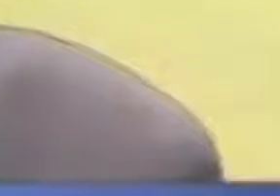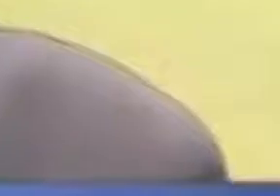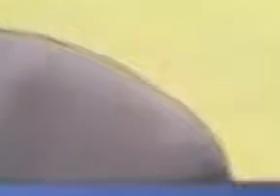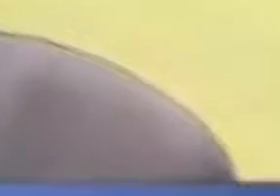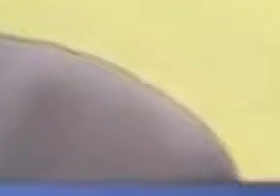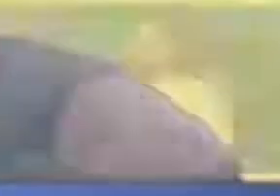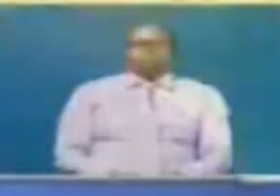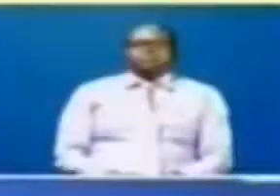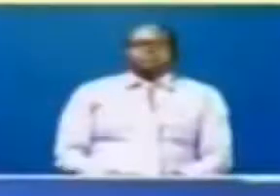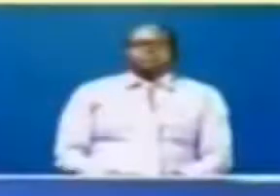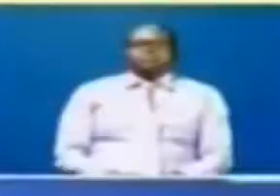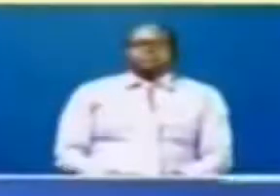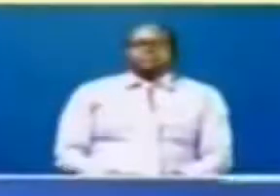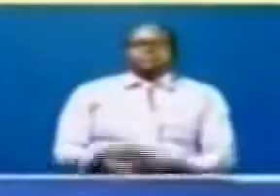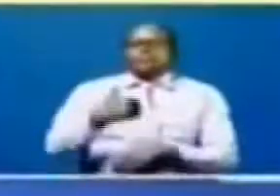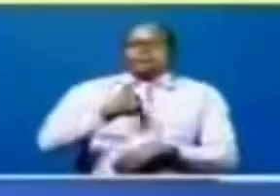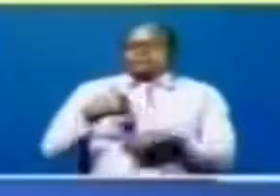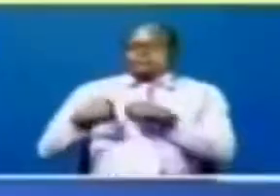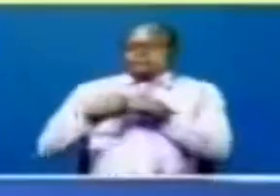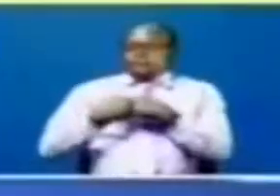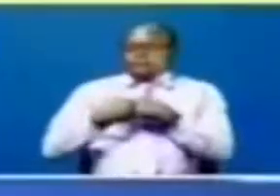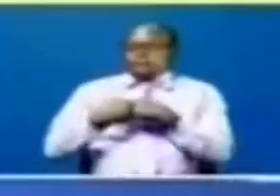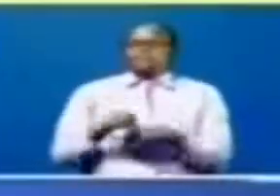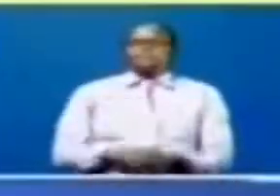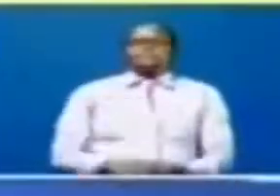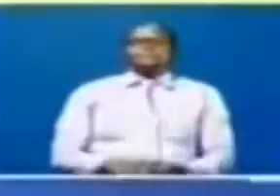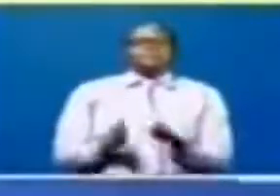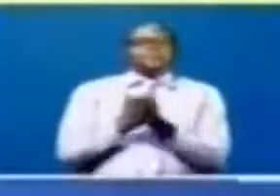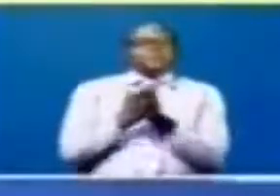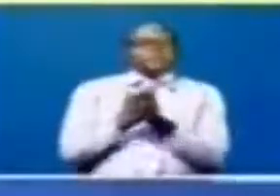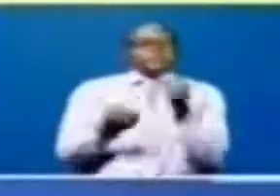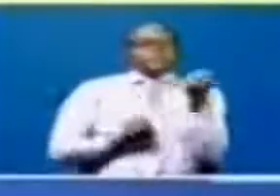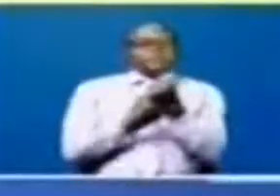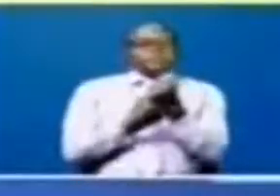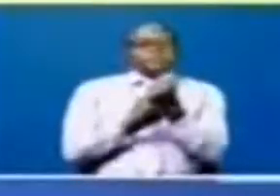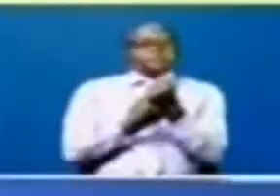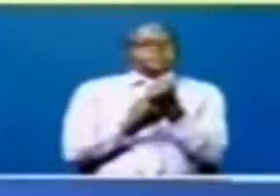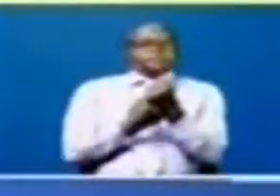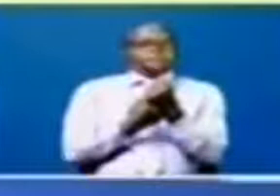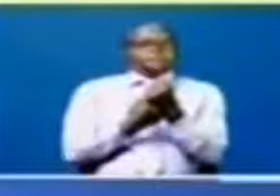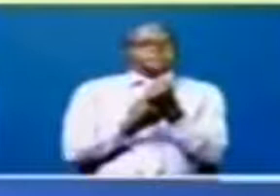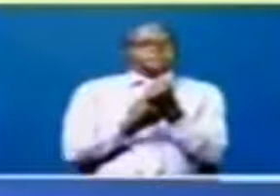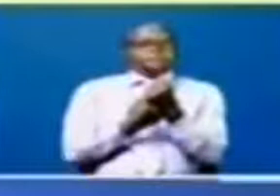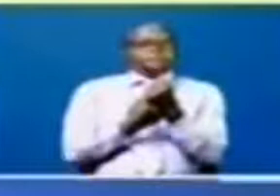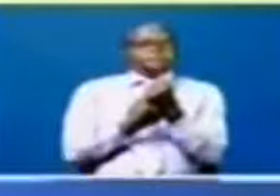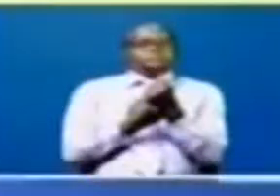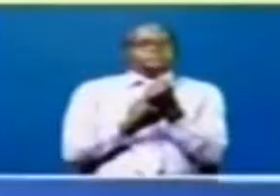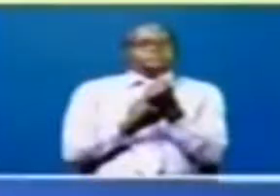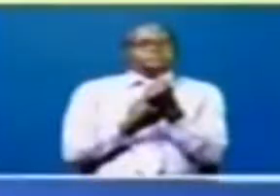We're having a challenge with support. There is no support you're getting. So we are thinking a